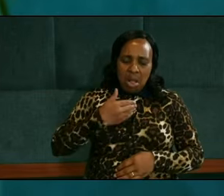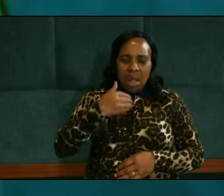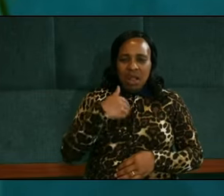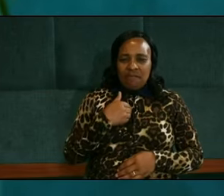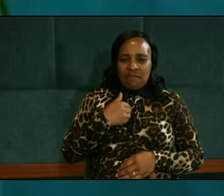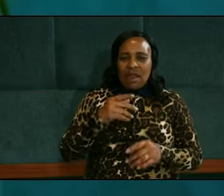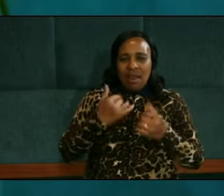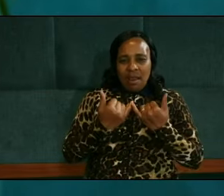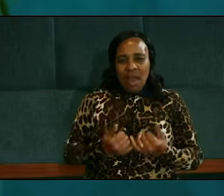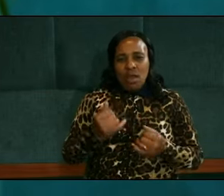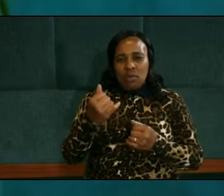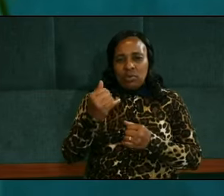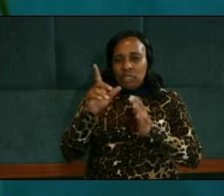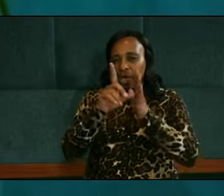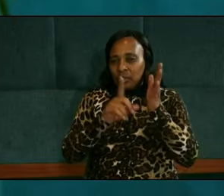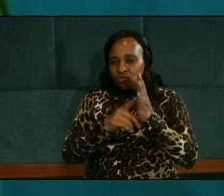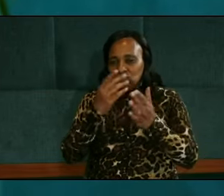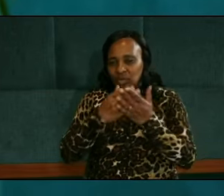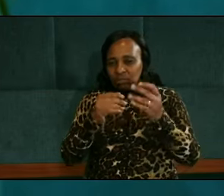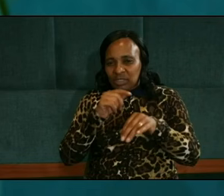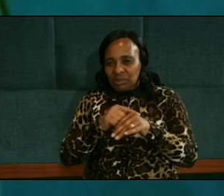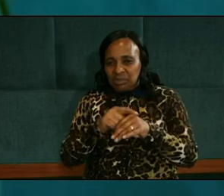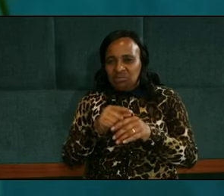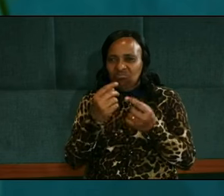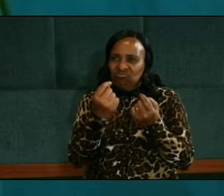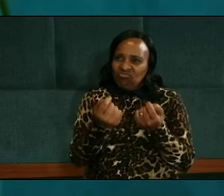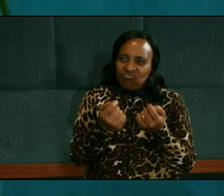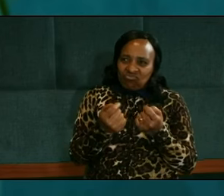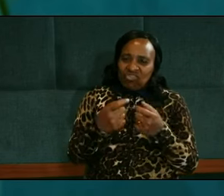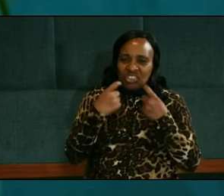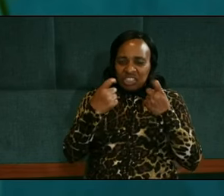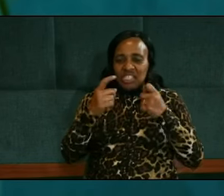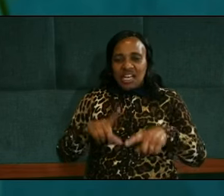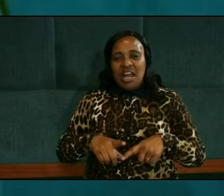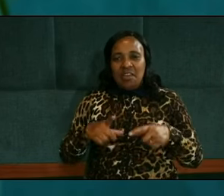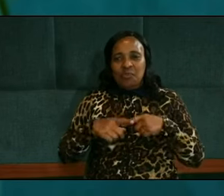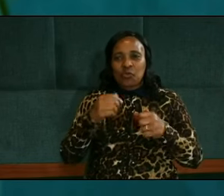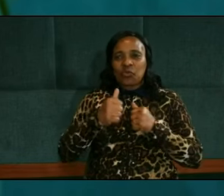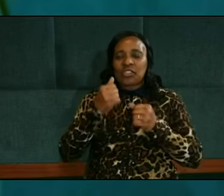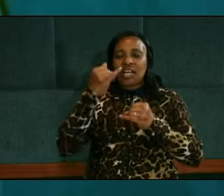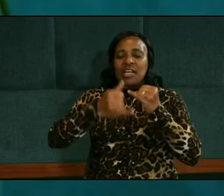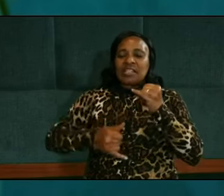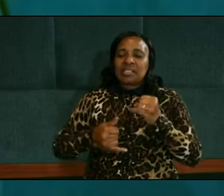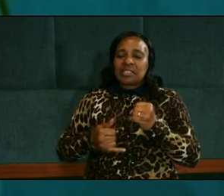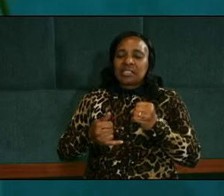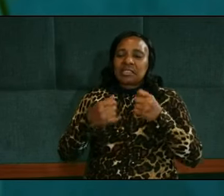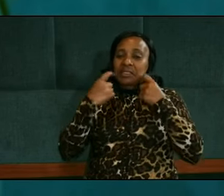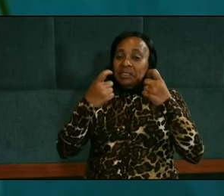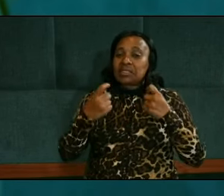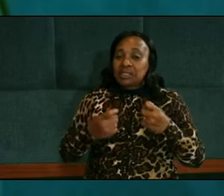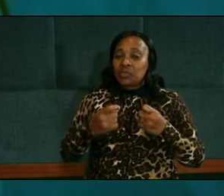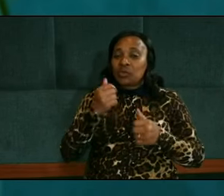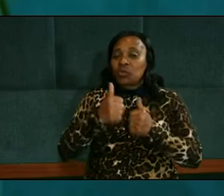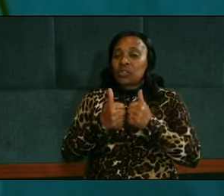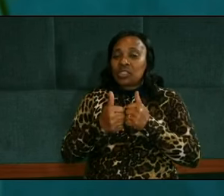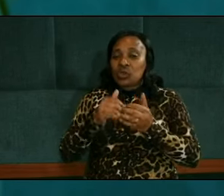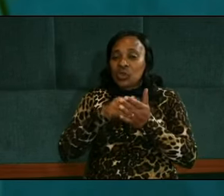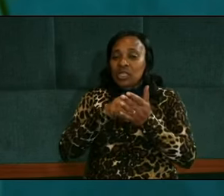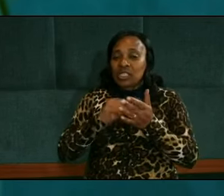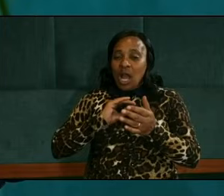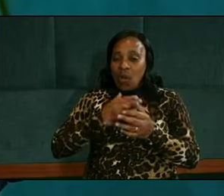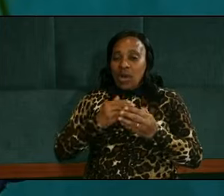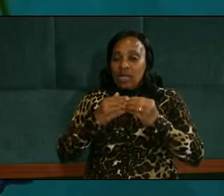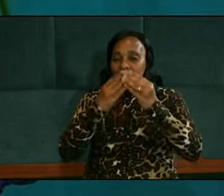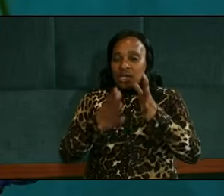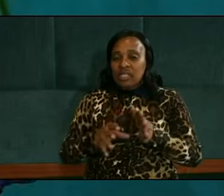is, sometimes we can spare a little sin in our lives that ends up being the weakness that brings our leadership down. One